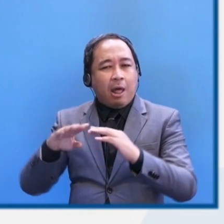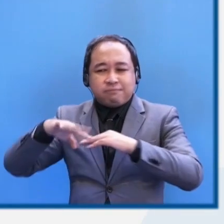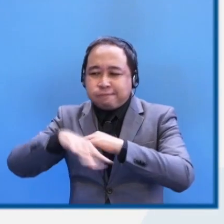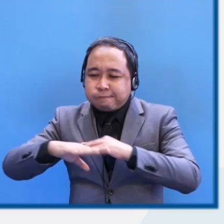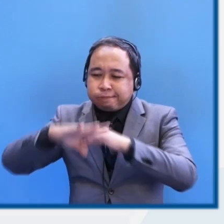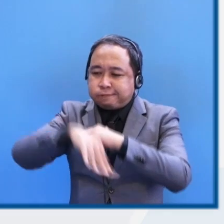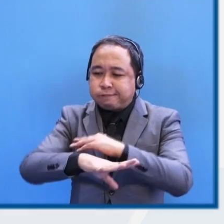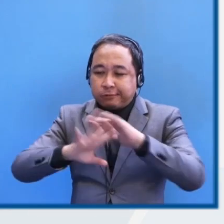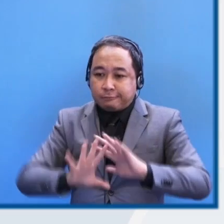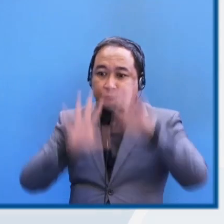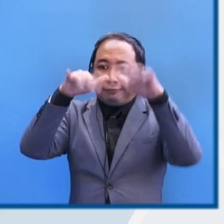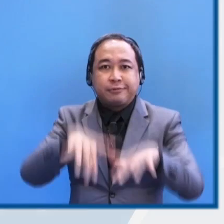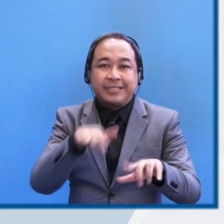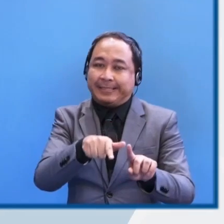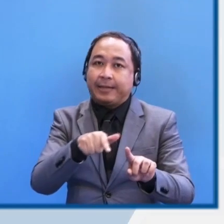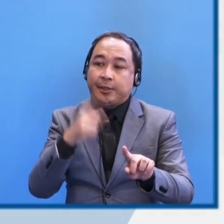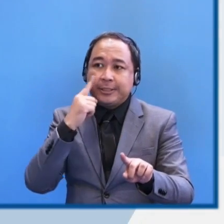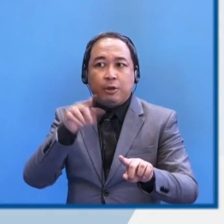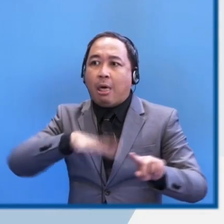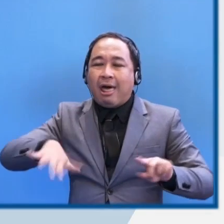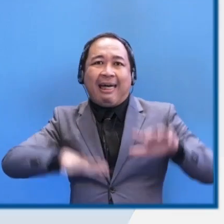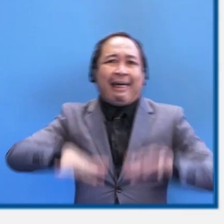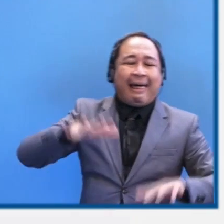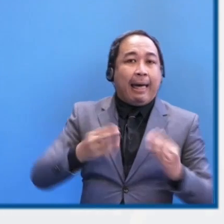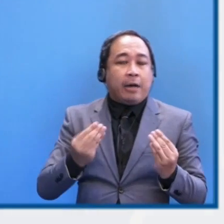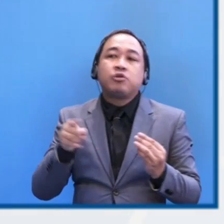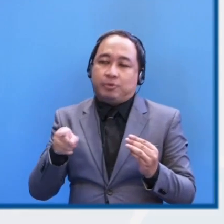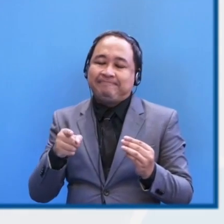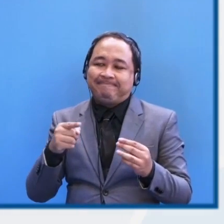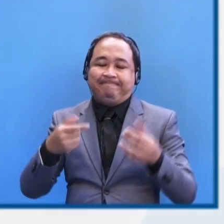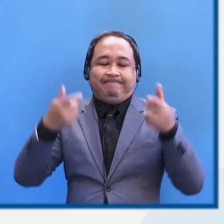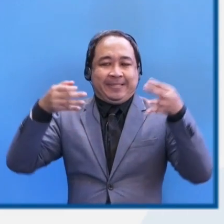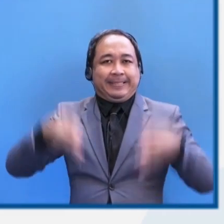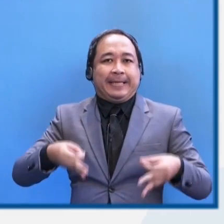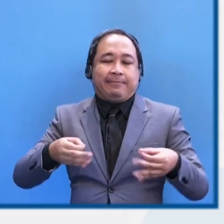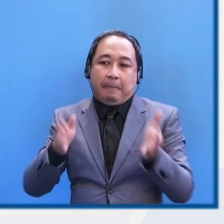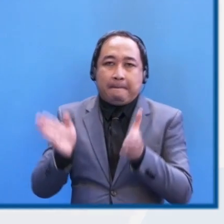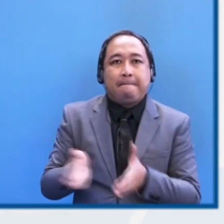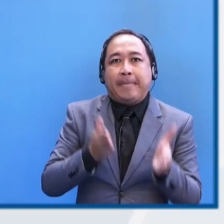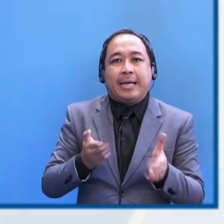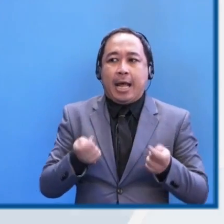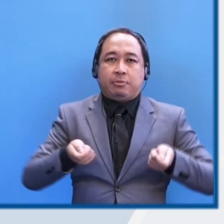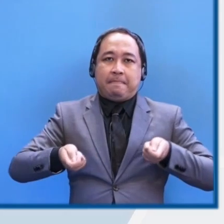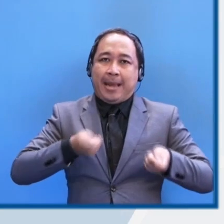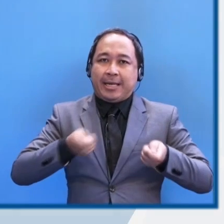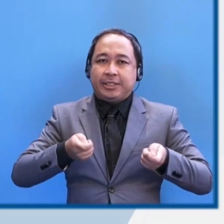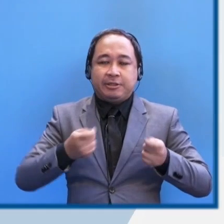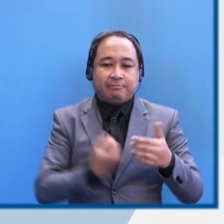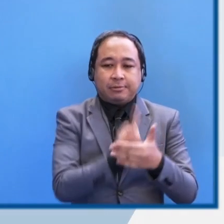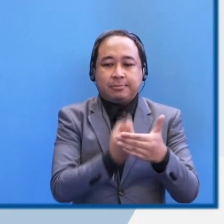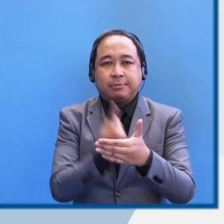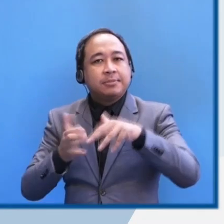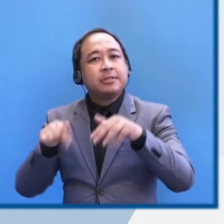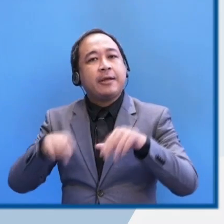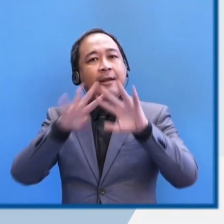to strengthen regional cooperation and institutional capacity to manage disasters in the region. The important